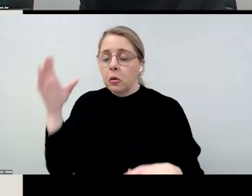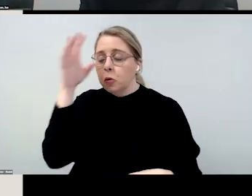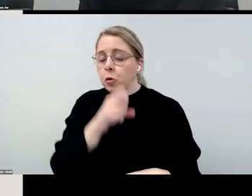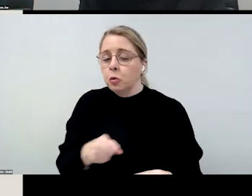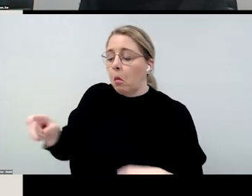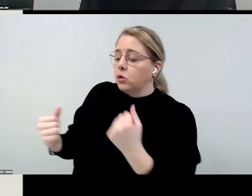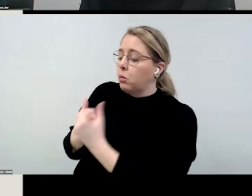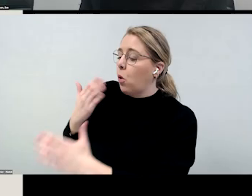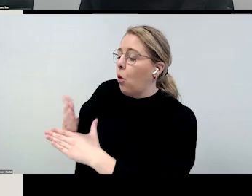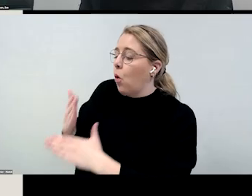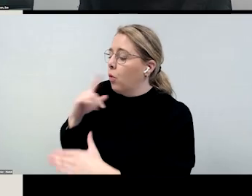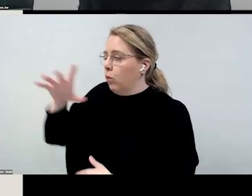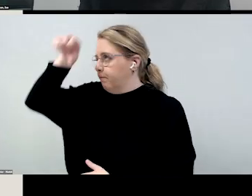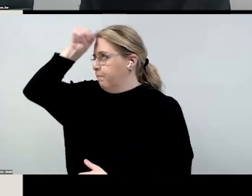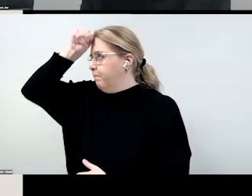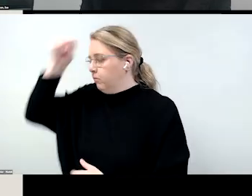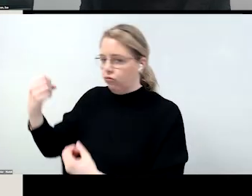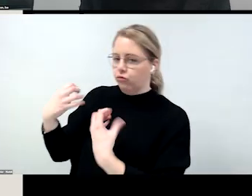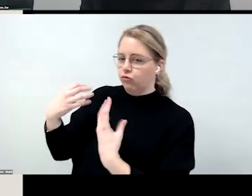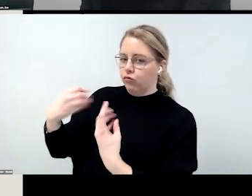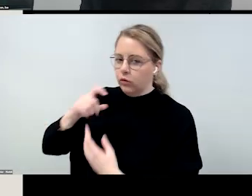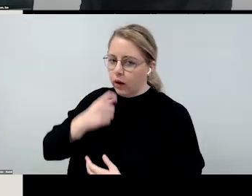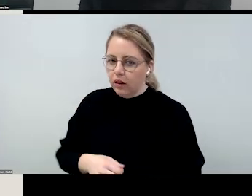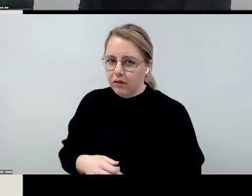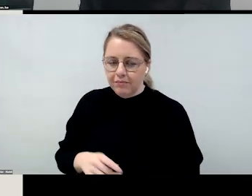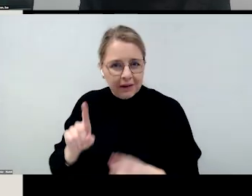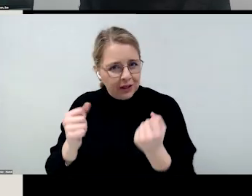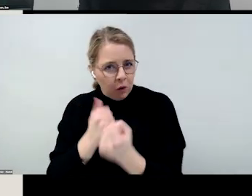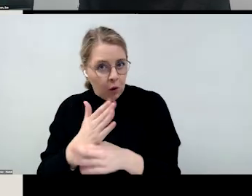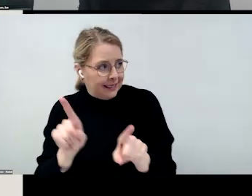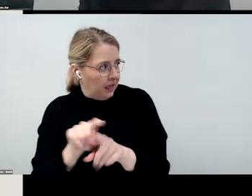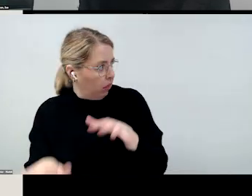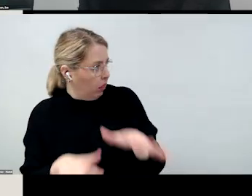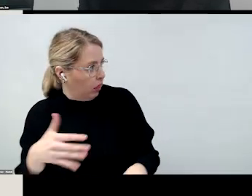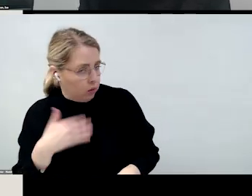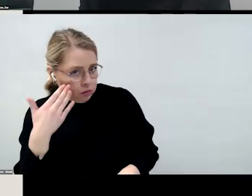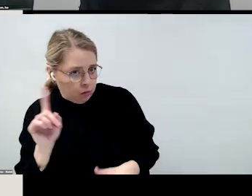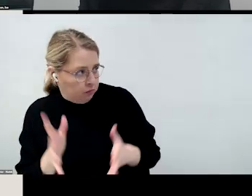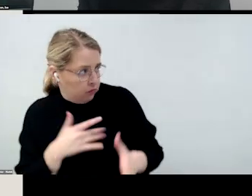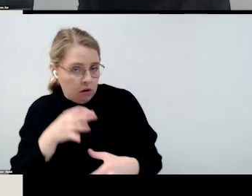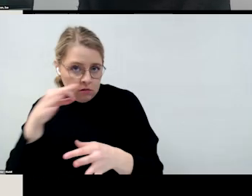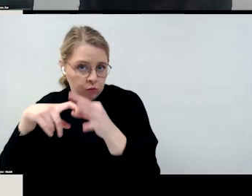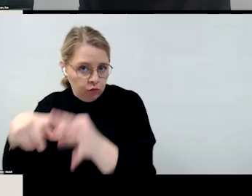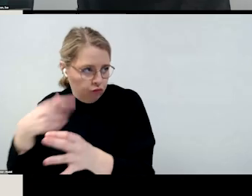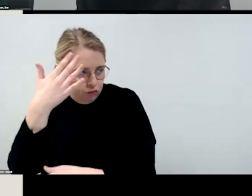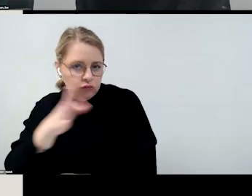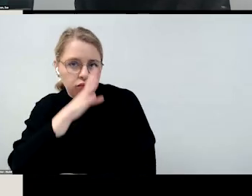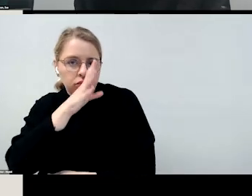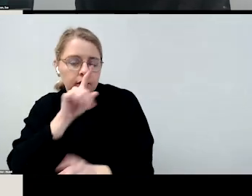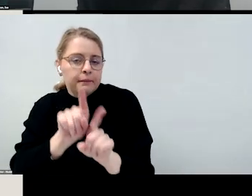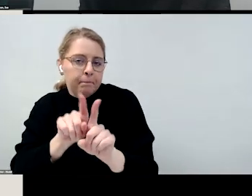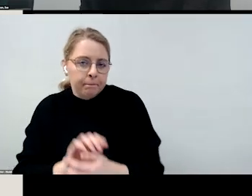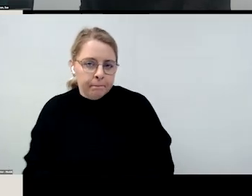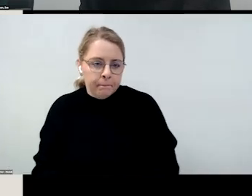from there. However, the support worker feels as confused as George and does not know what questions to ask. They also feel the